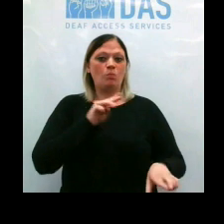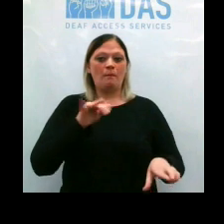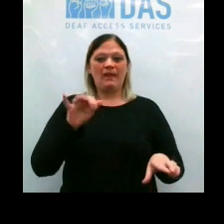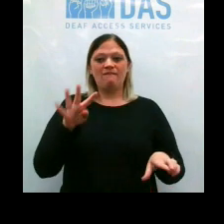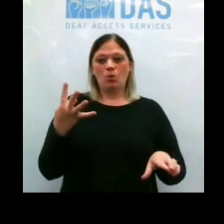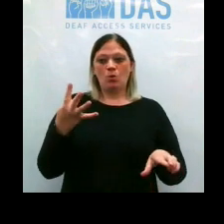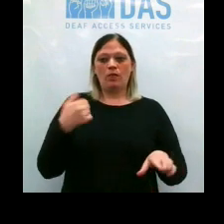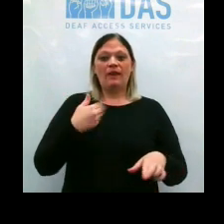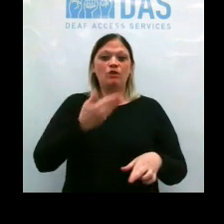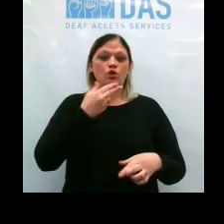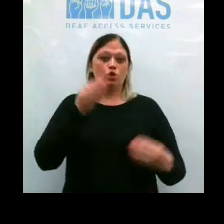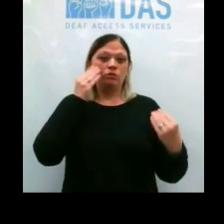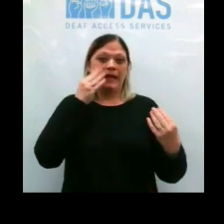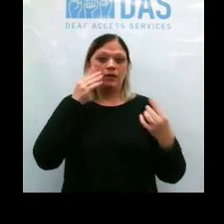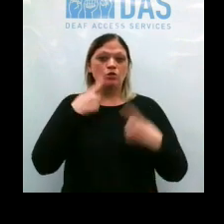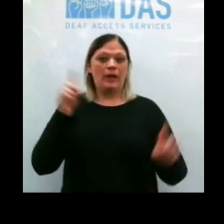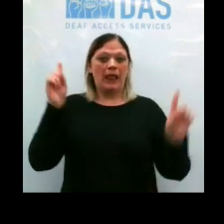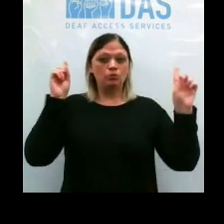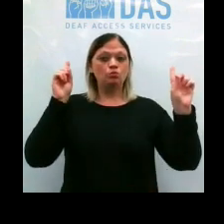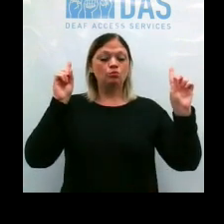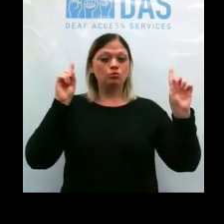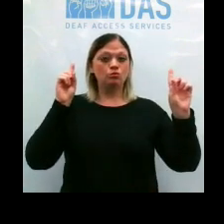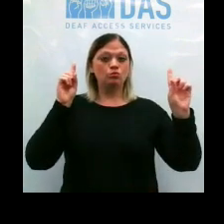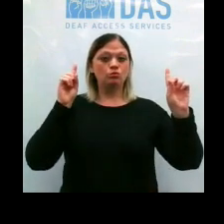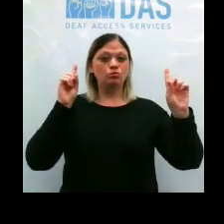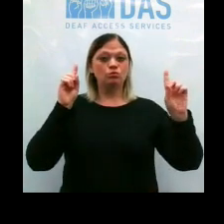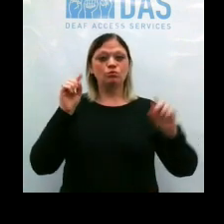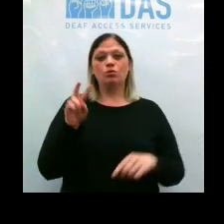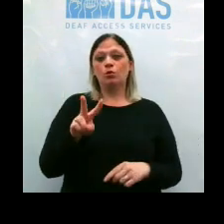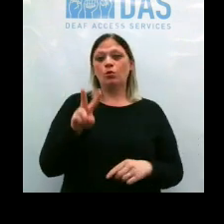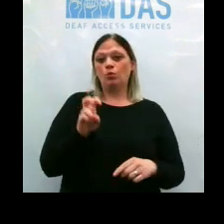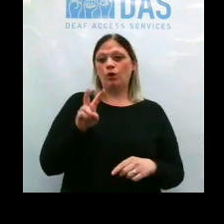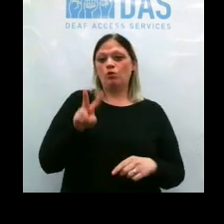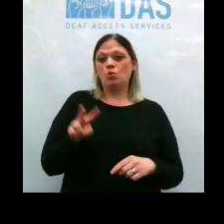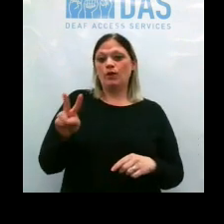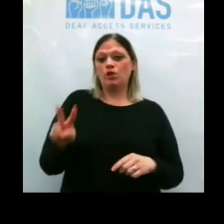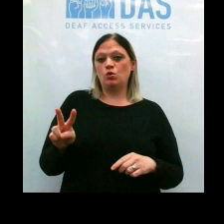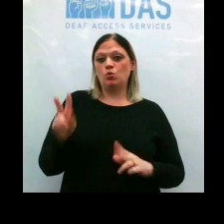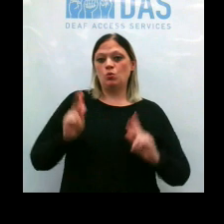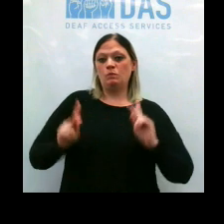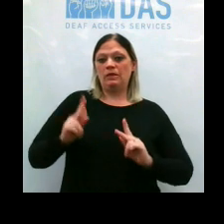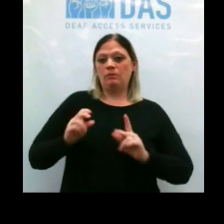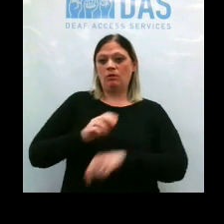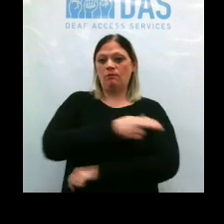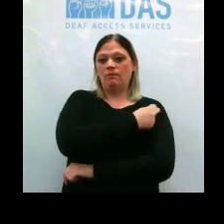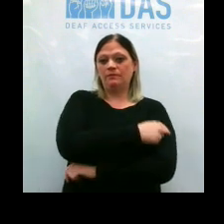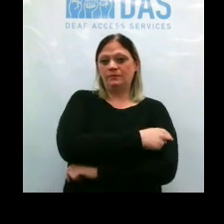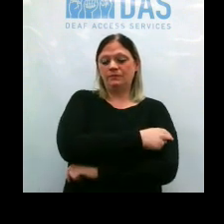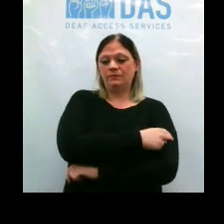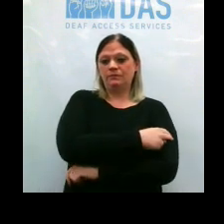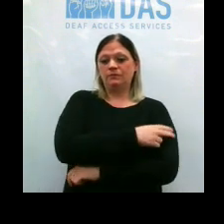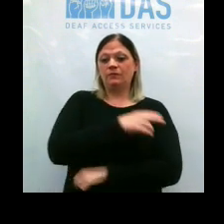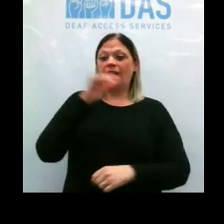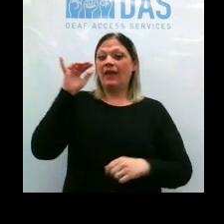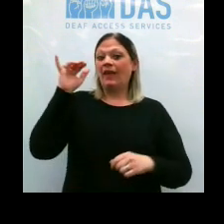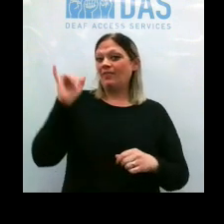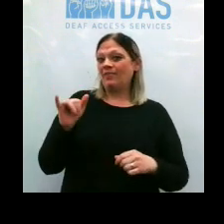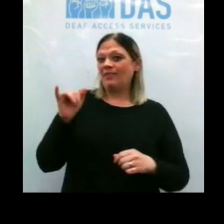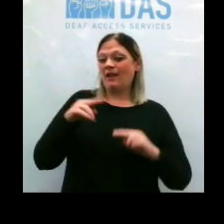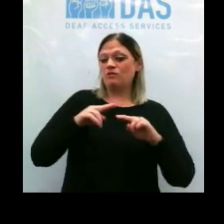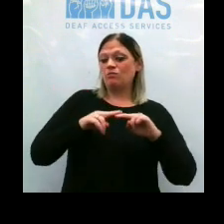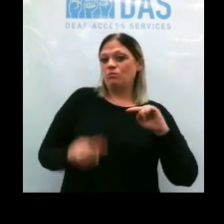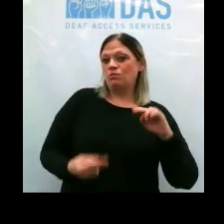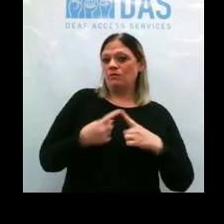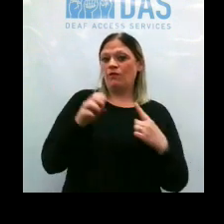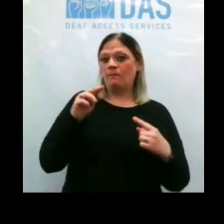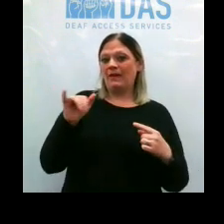good data to announce. There were 222 individuals that were hospitalized. That is down from just May 2nd,